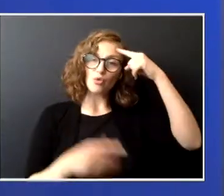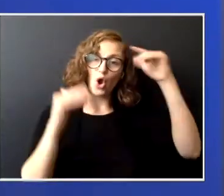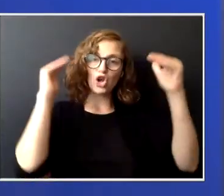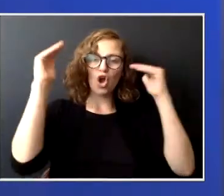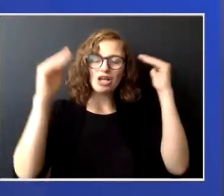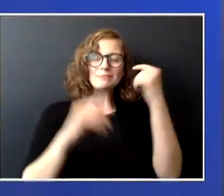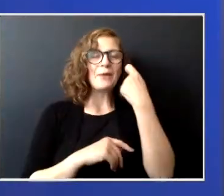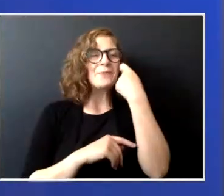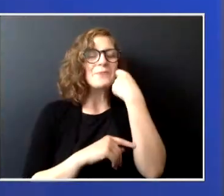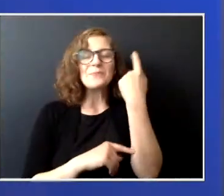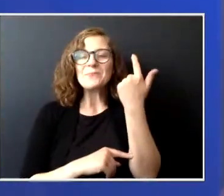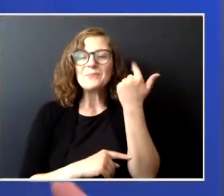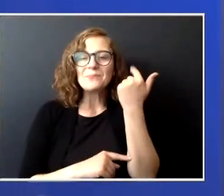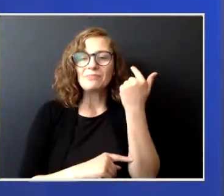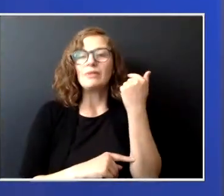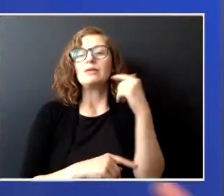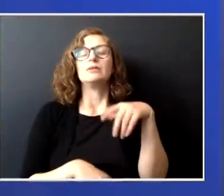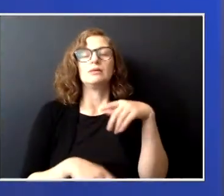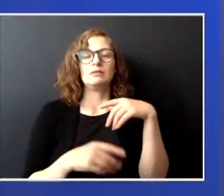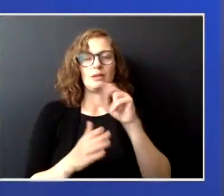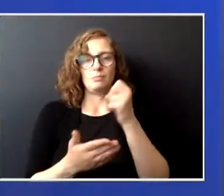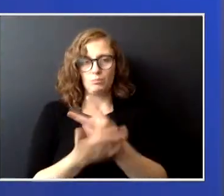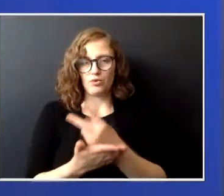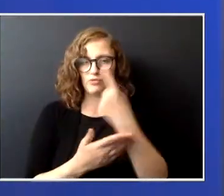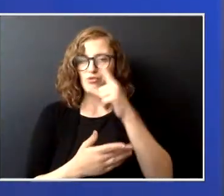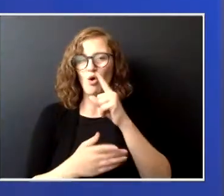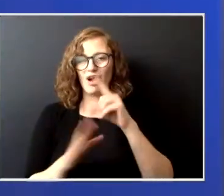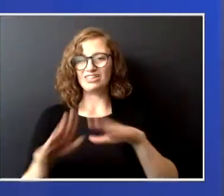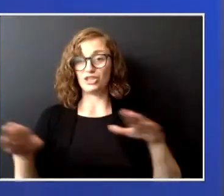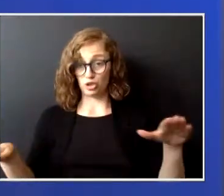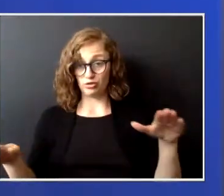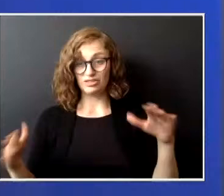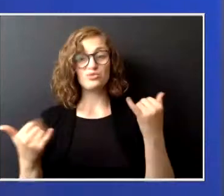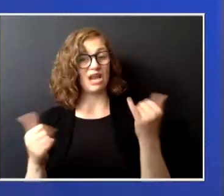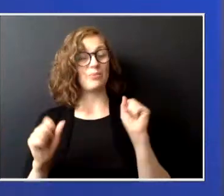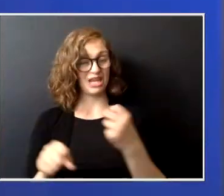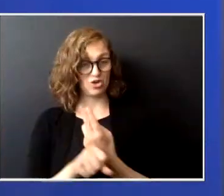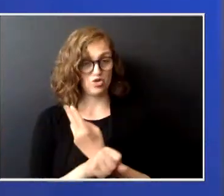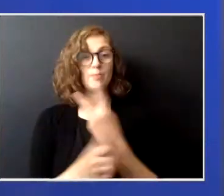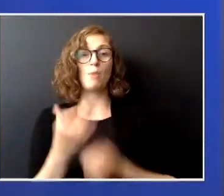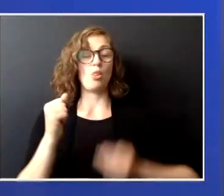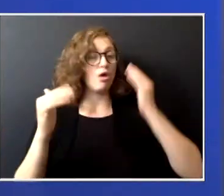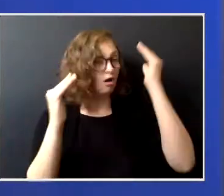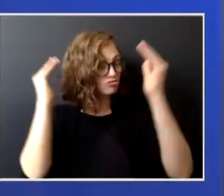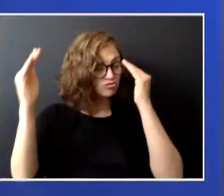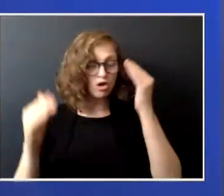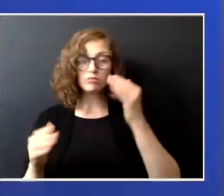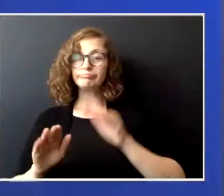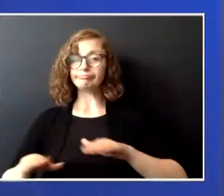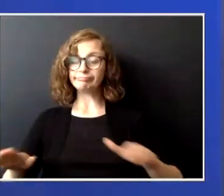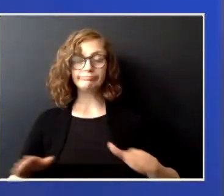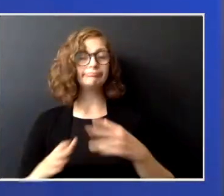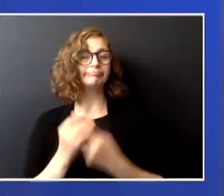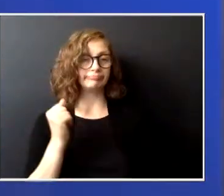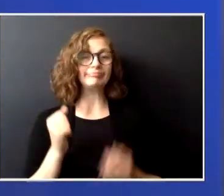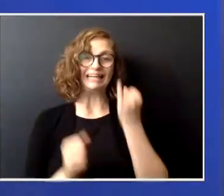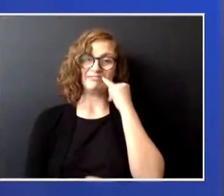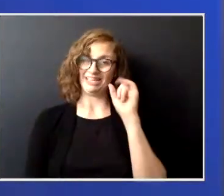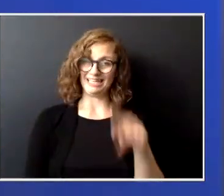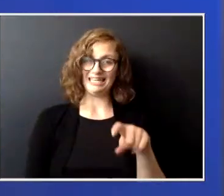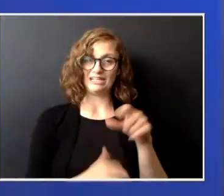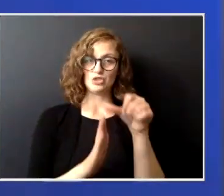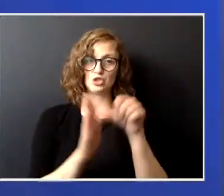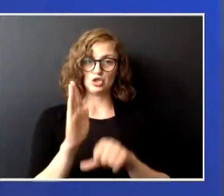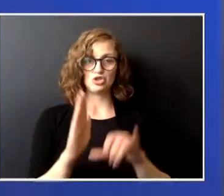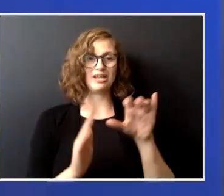the pediatric patients. So we can use it for both our adults and our kids when they need surgery. And this is really geared towards those patients that have